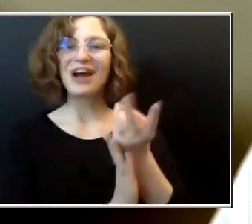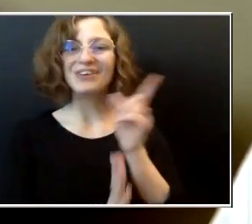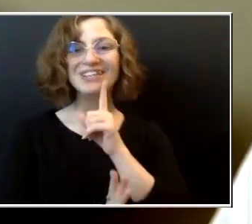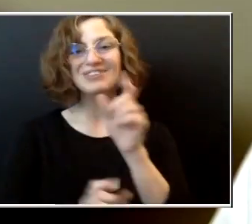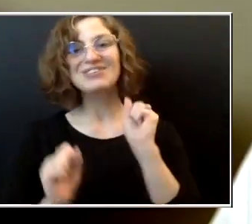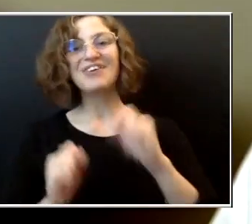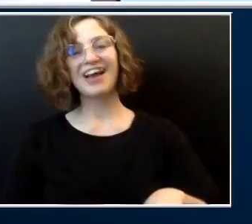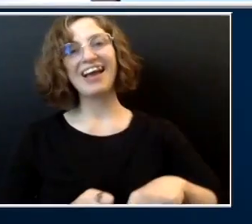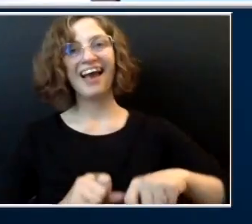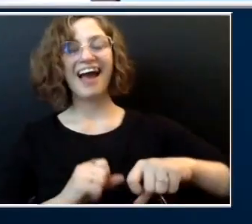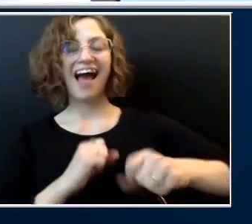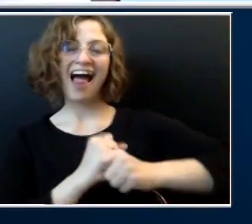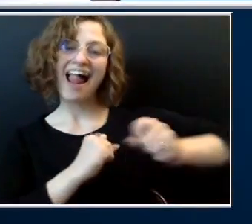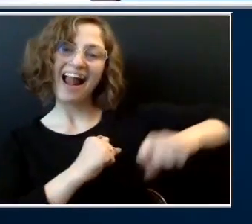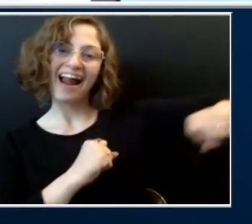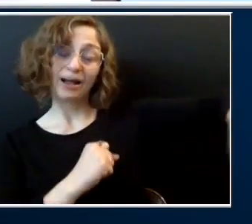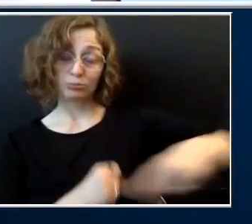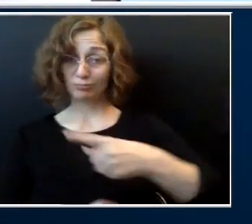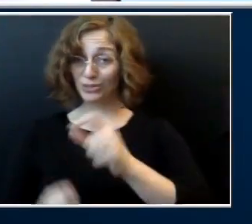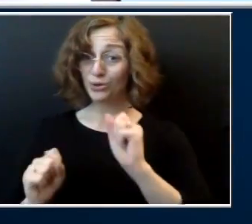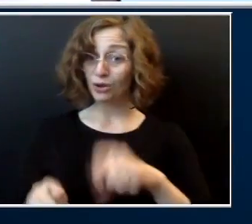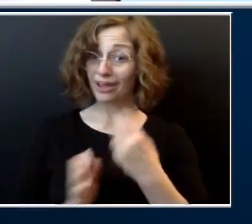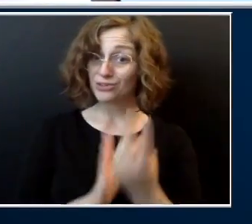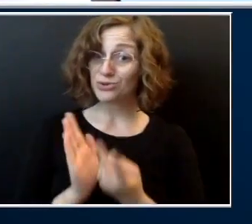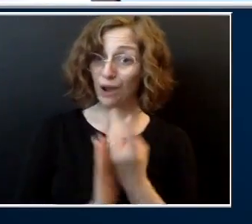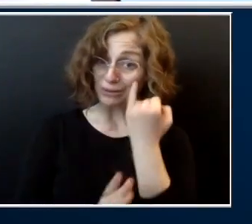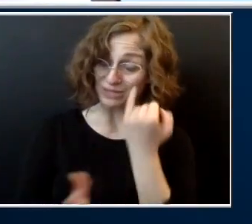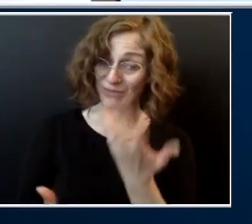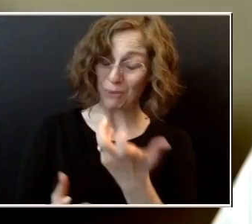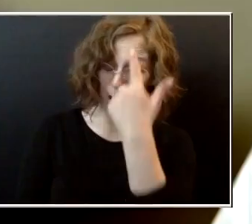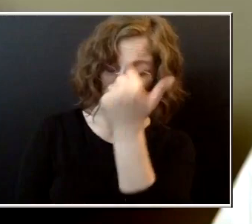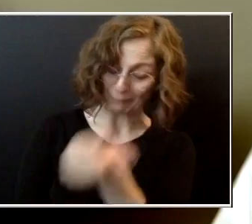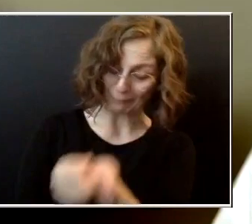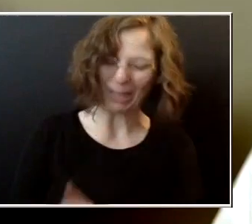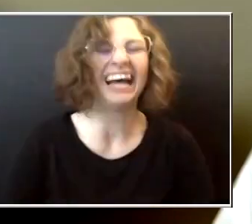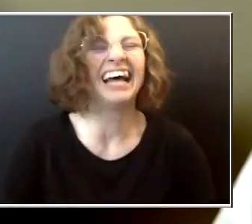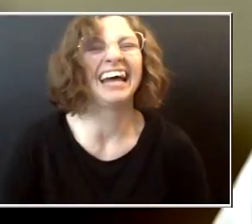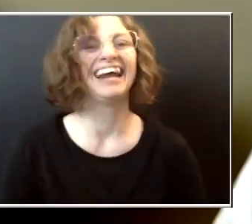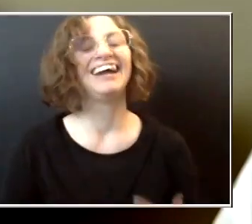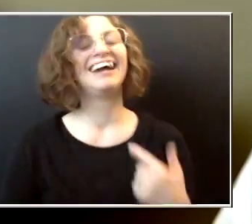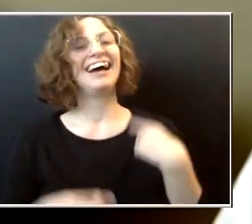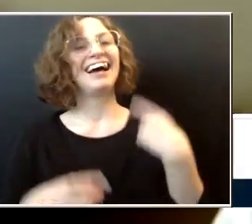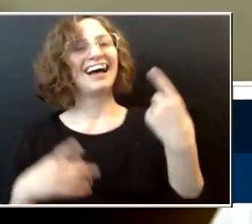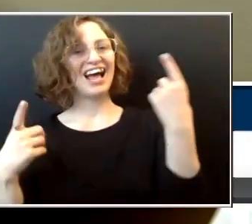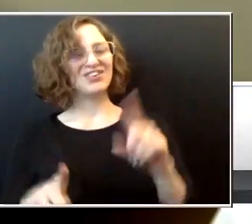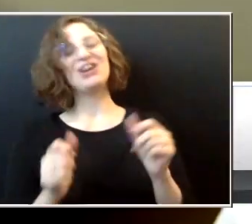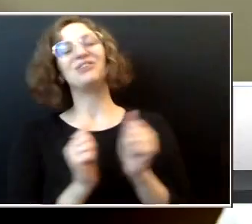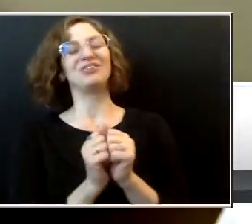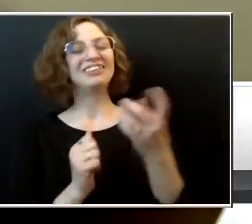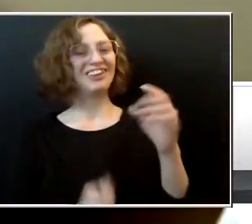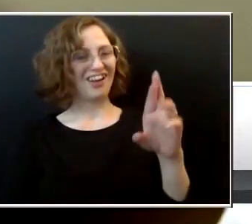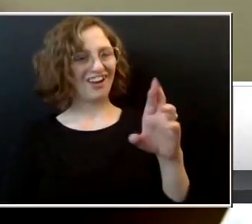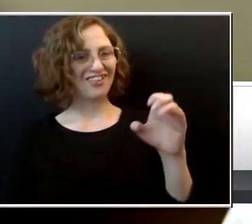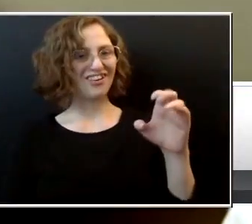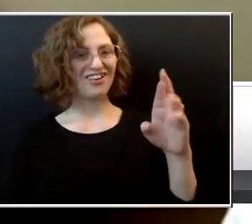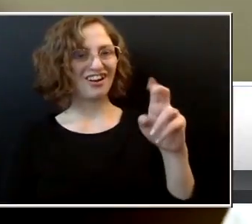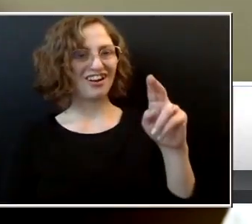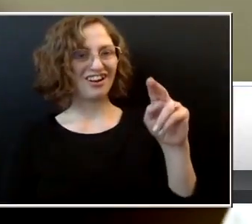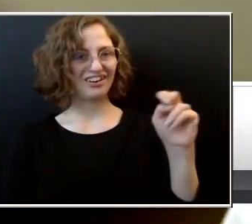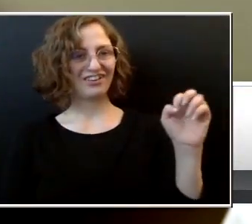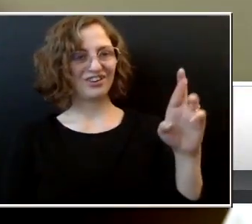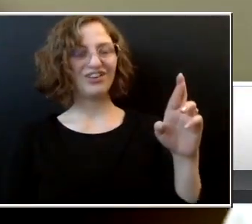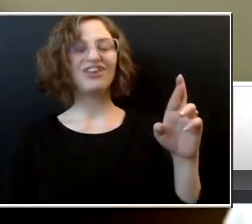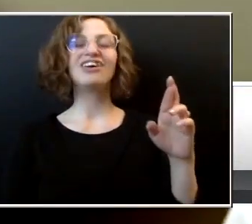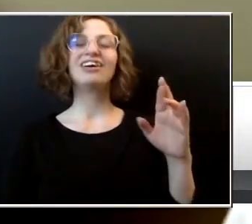you can talk for 2 hours if you want. I agree with Dr. Krenner. I'm so thankful he's on the show. That was certainly interesting when he